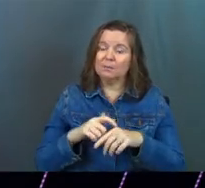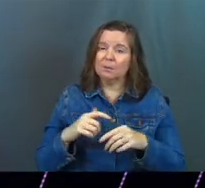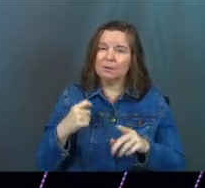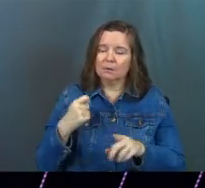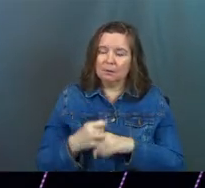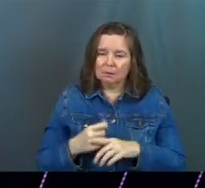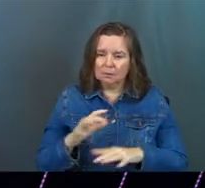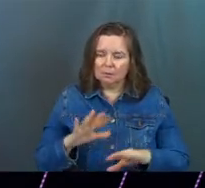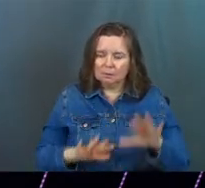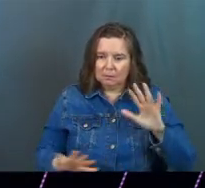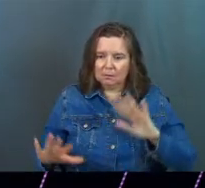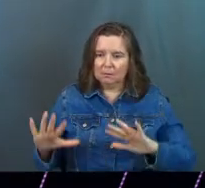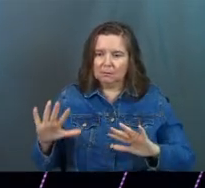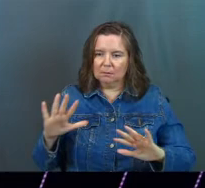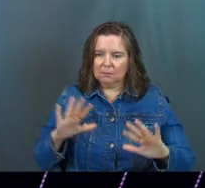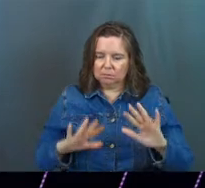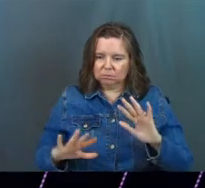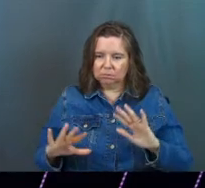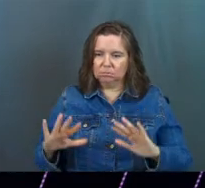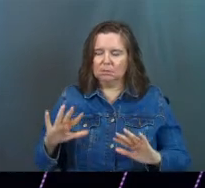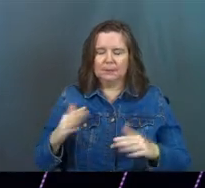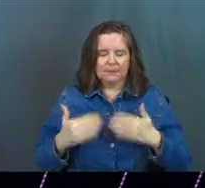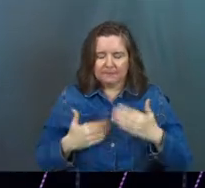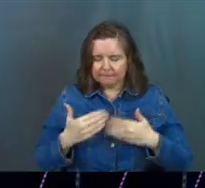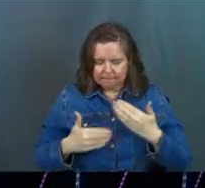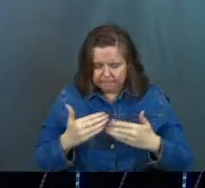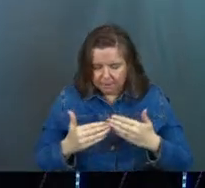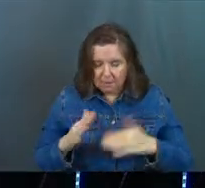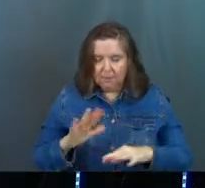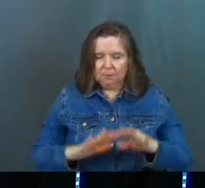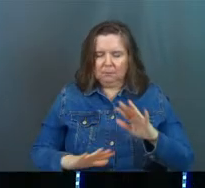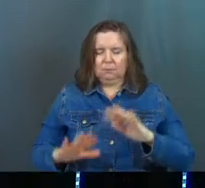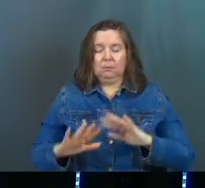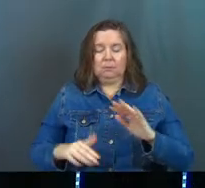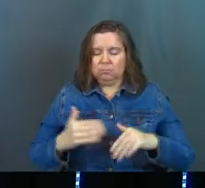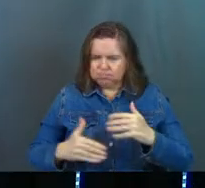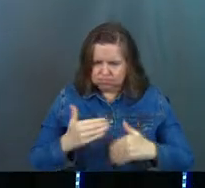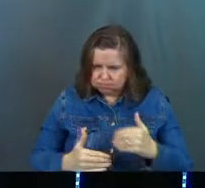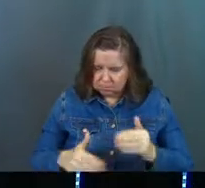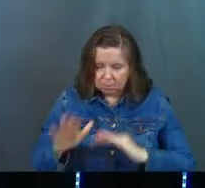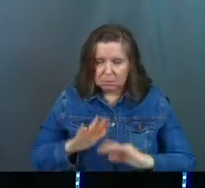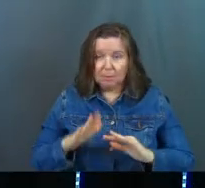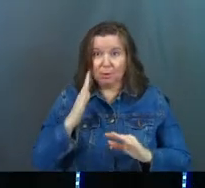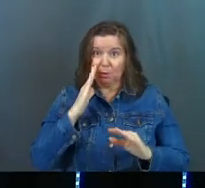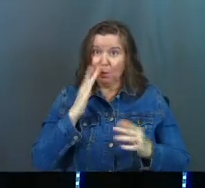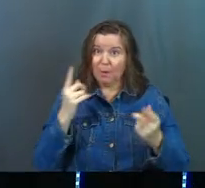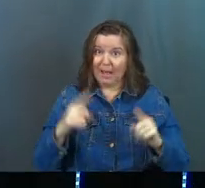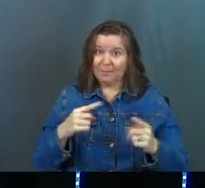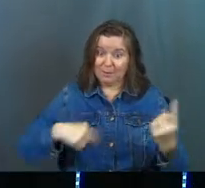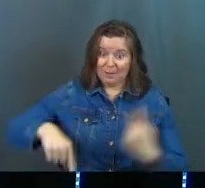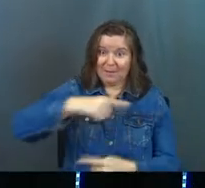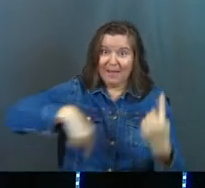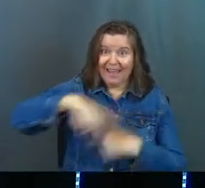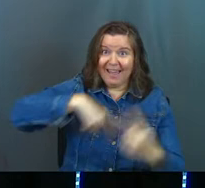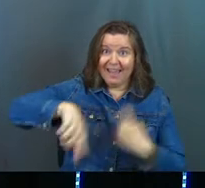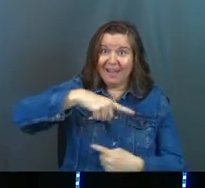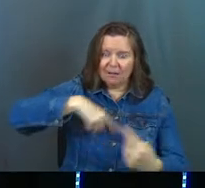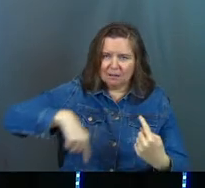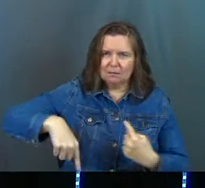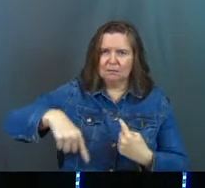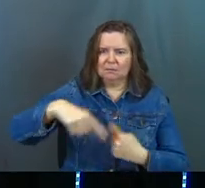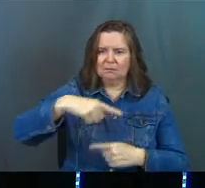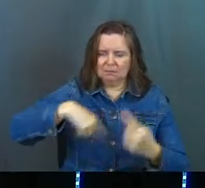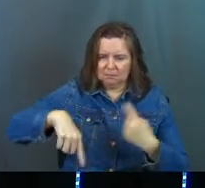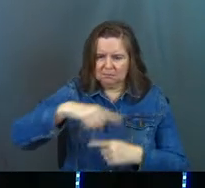time to really let that disappointment set in. But you know what that does to the spin zone, right? Like it really